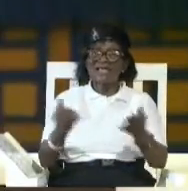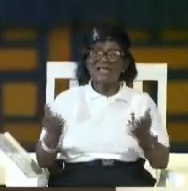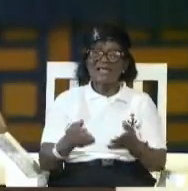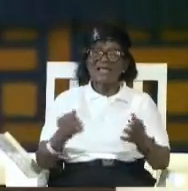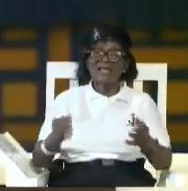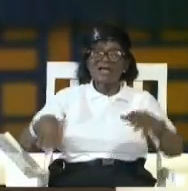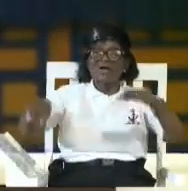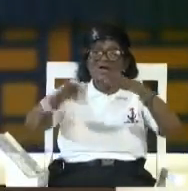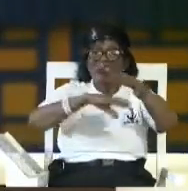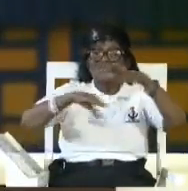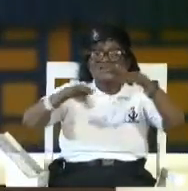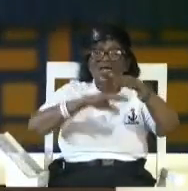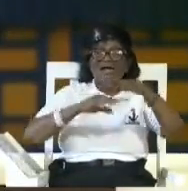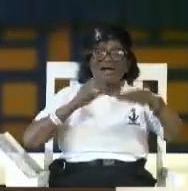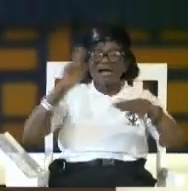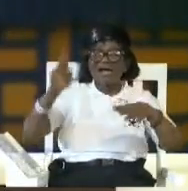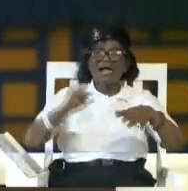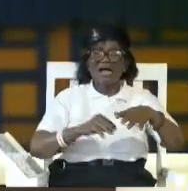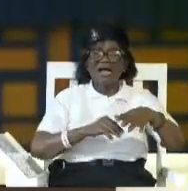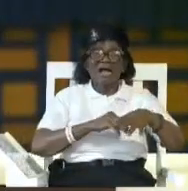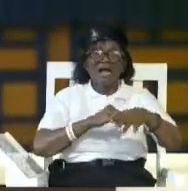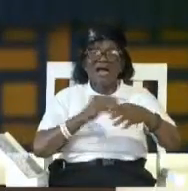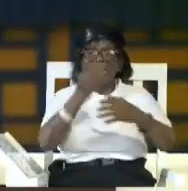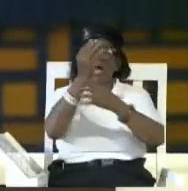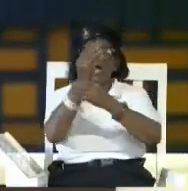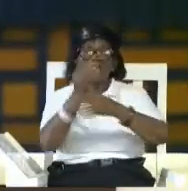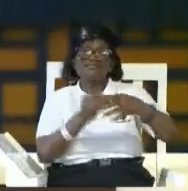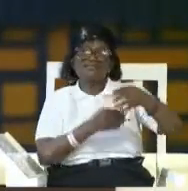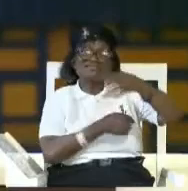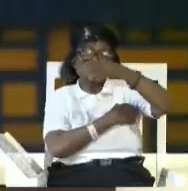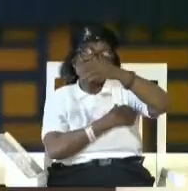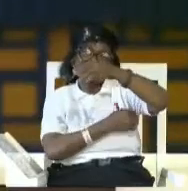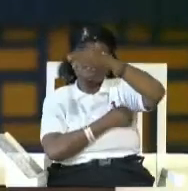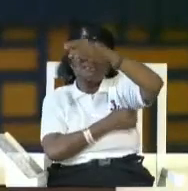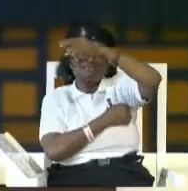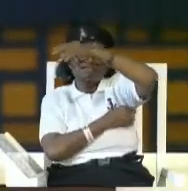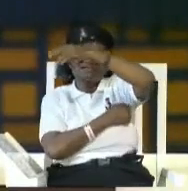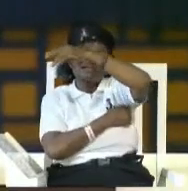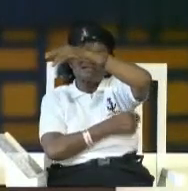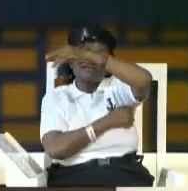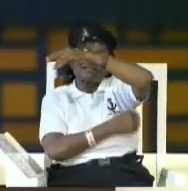under her armpits are feathers.